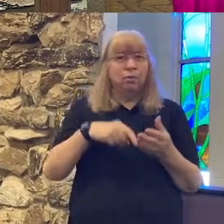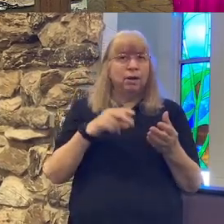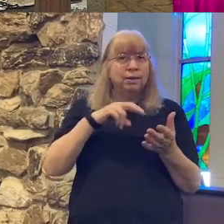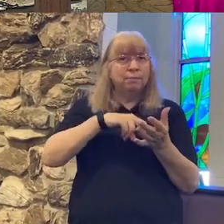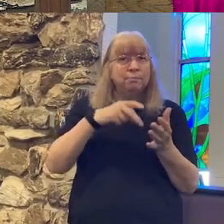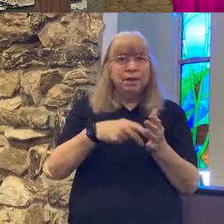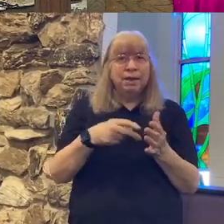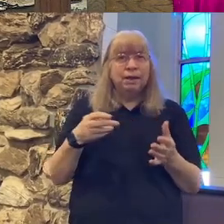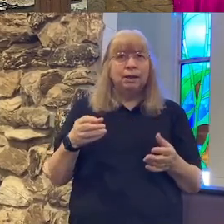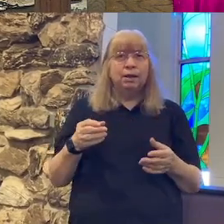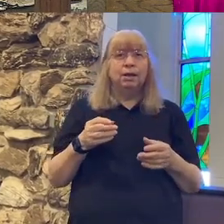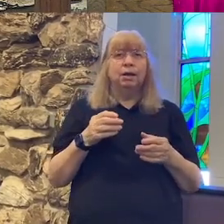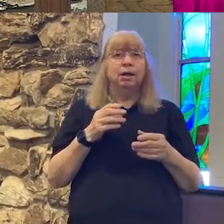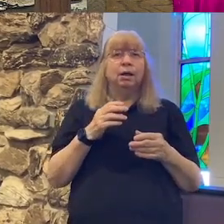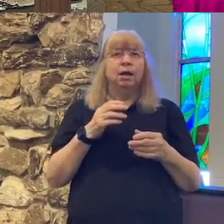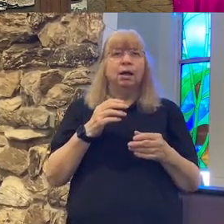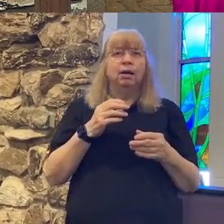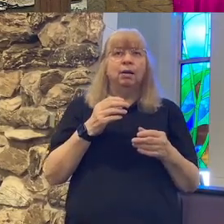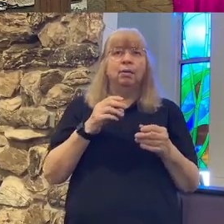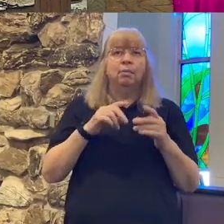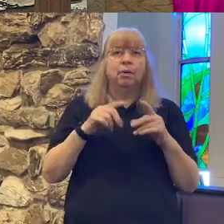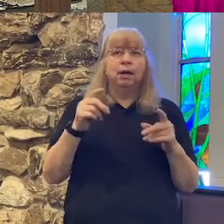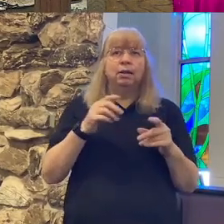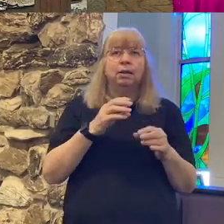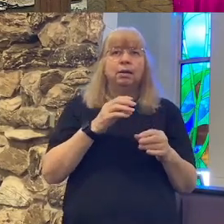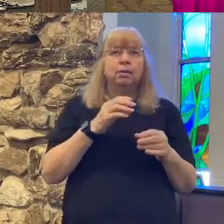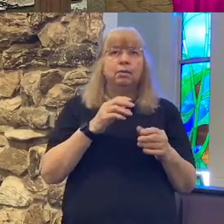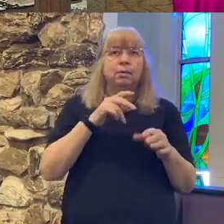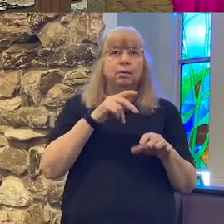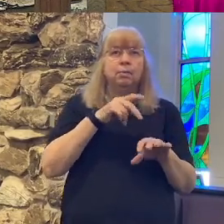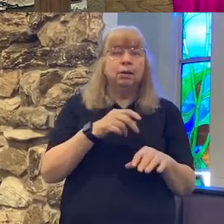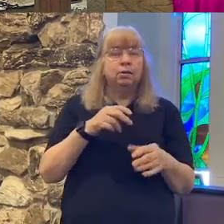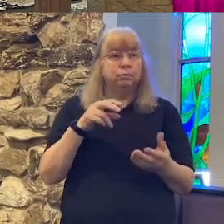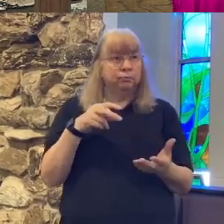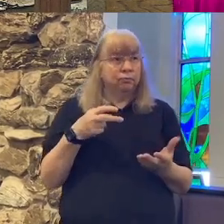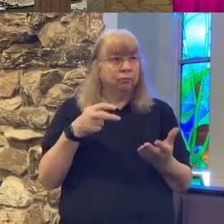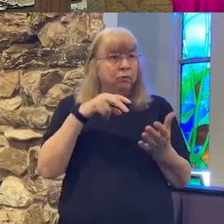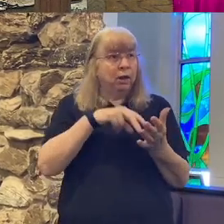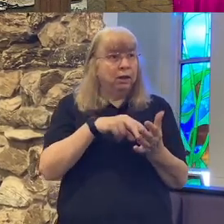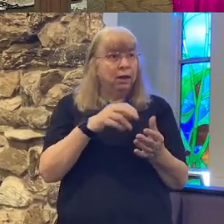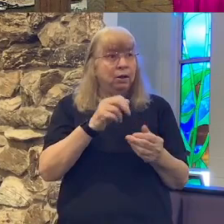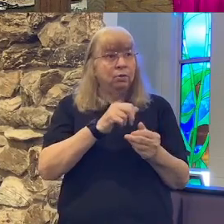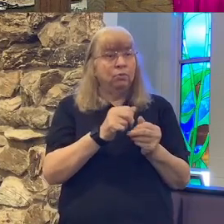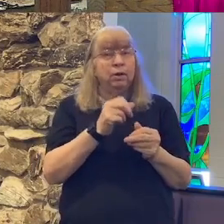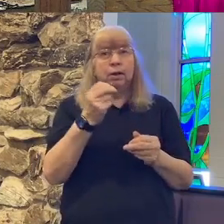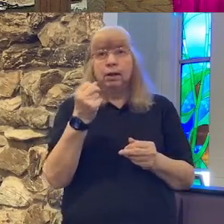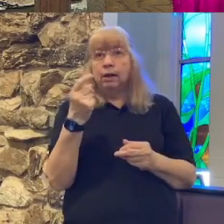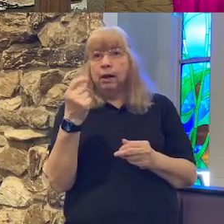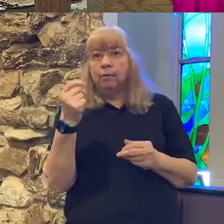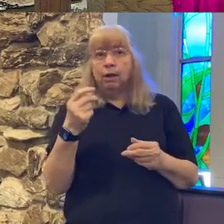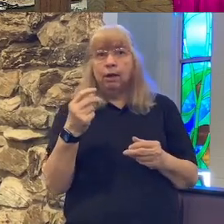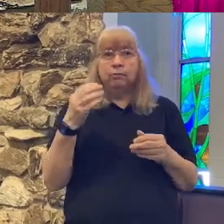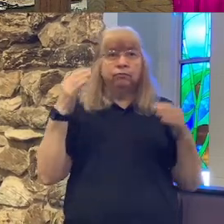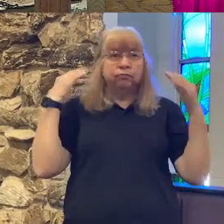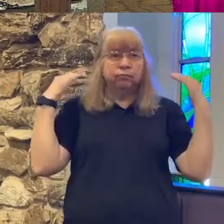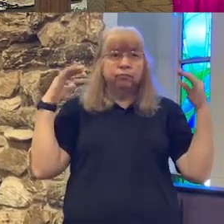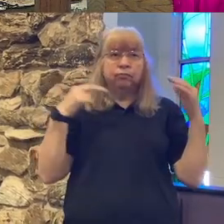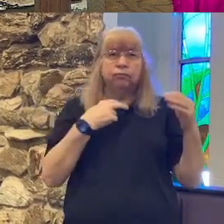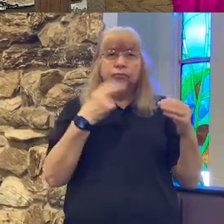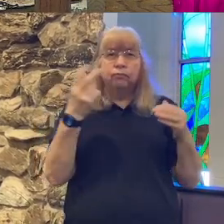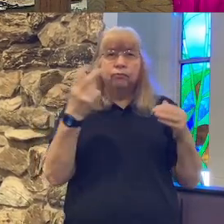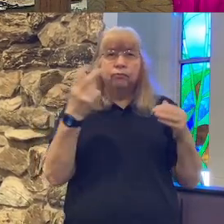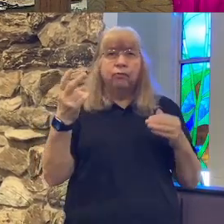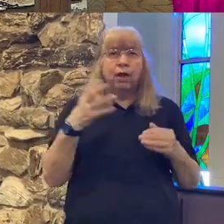said, 'They are filled with new wine.' But Peter, standing with the 11, raised his voice and addressed them, 'Men